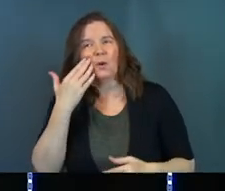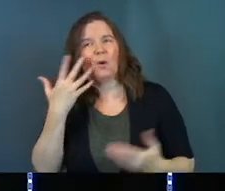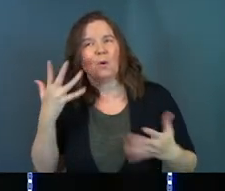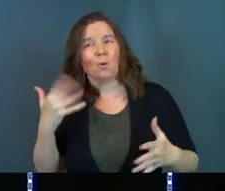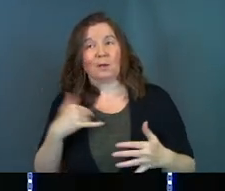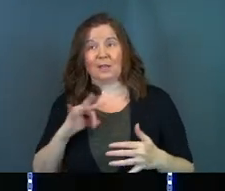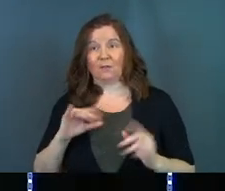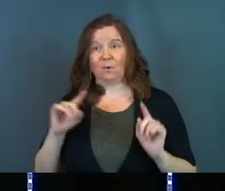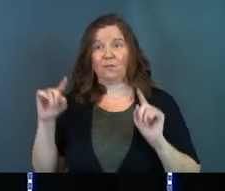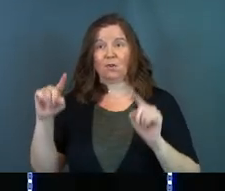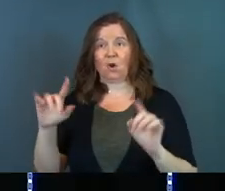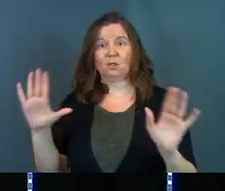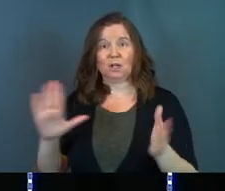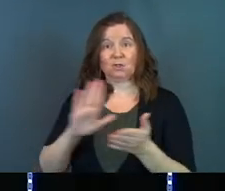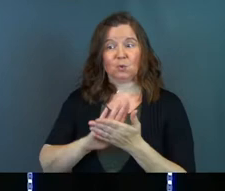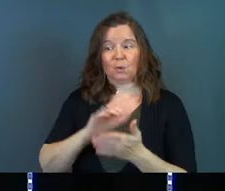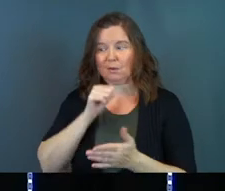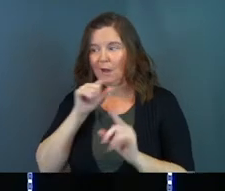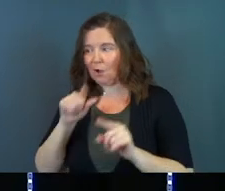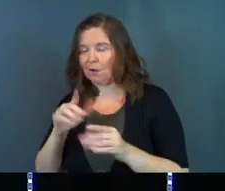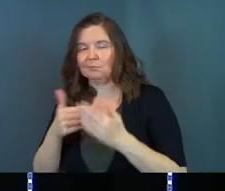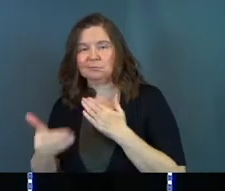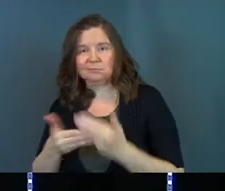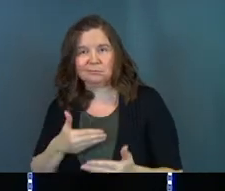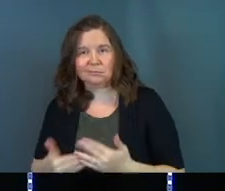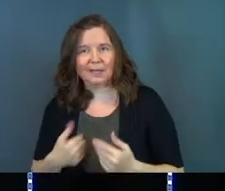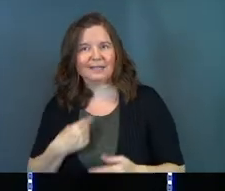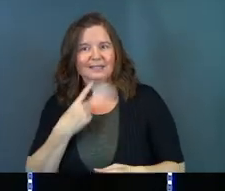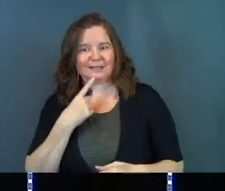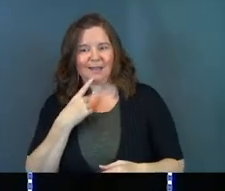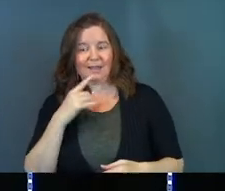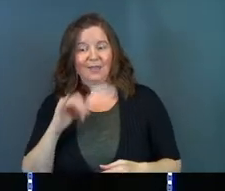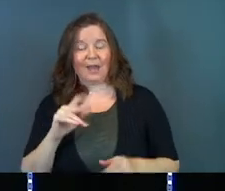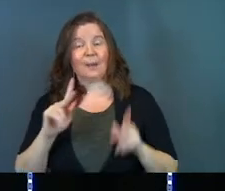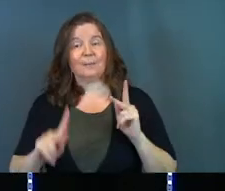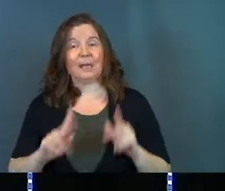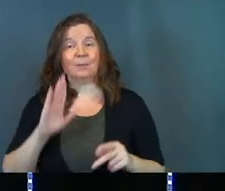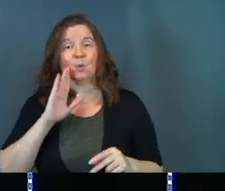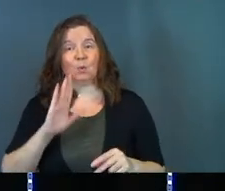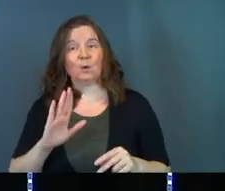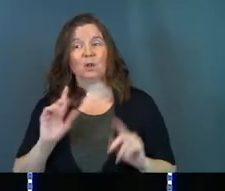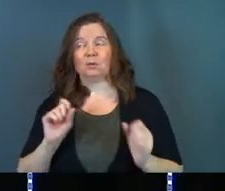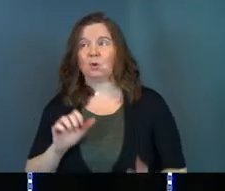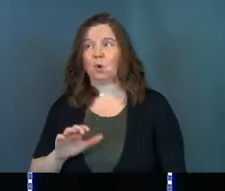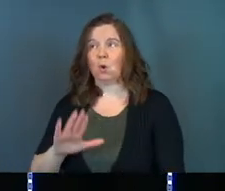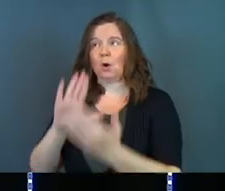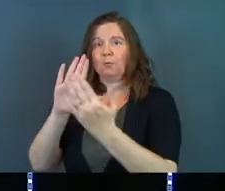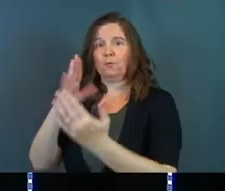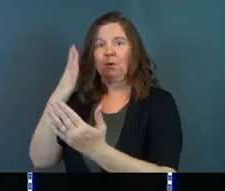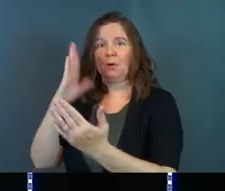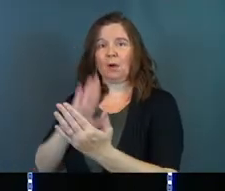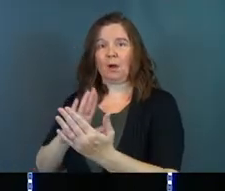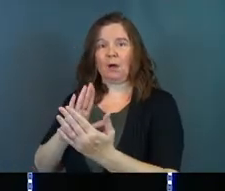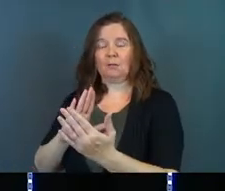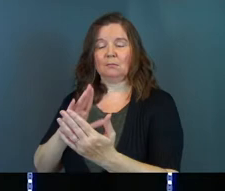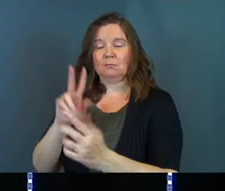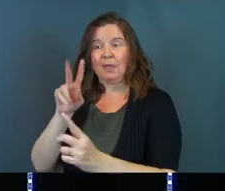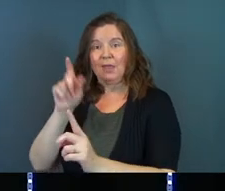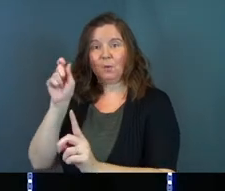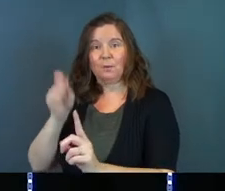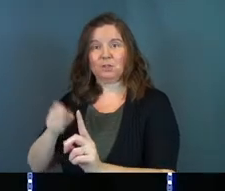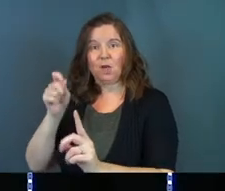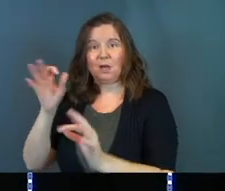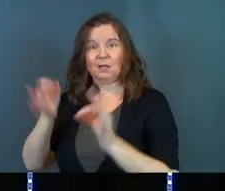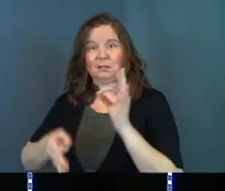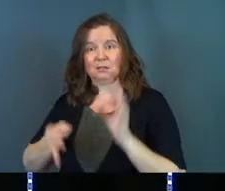it, whether we've gone to Sunday school or not. And that's what he's saying is people will go before the judgment of God and they will be